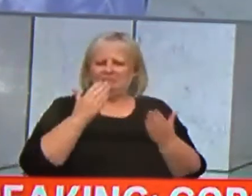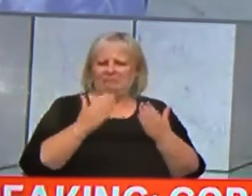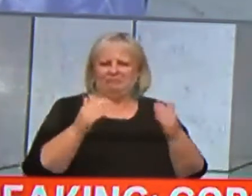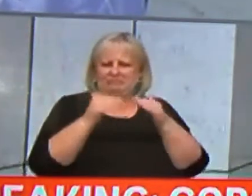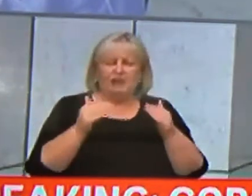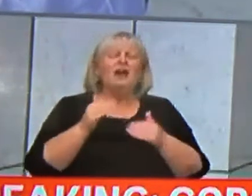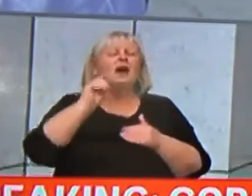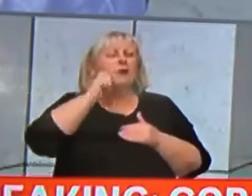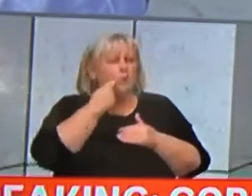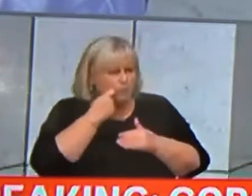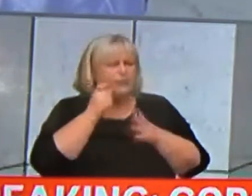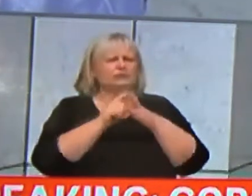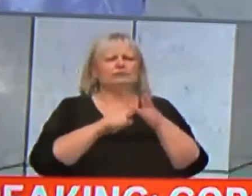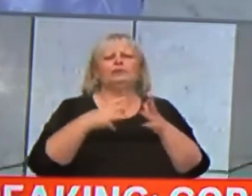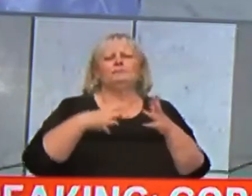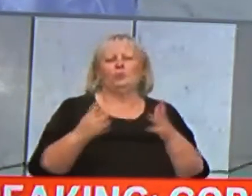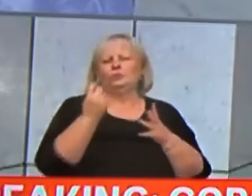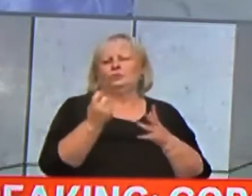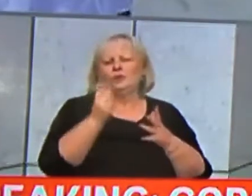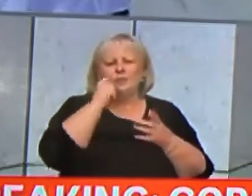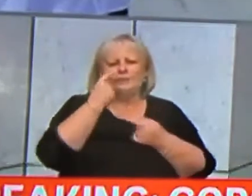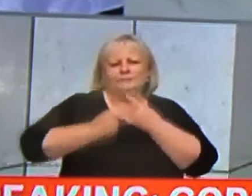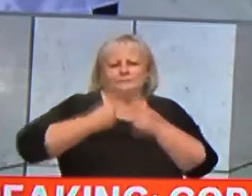doing more, and I'll say more about that shortly.